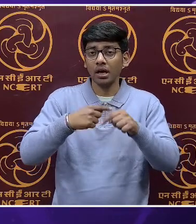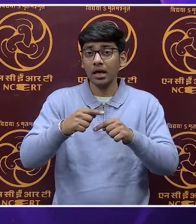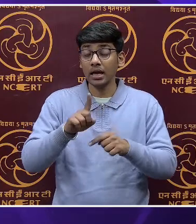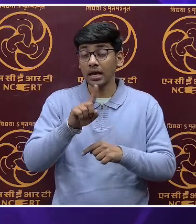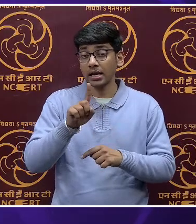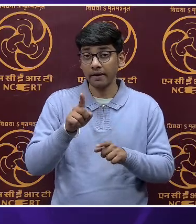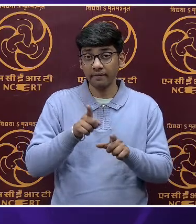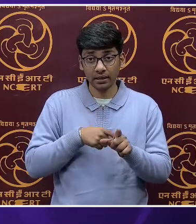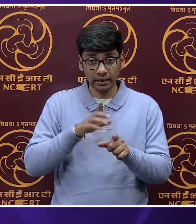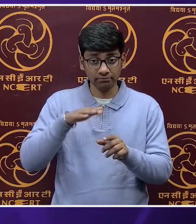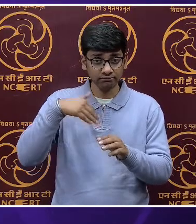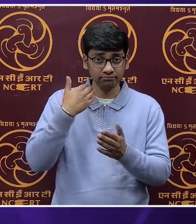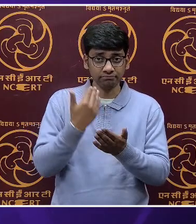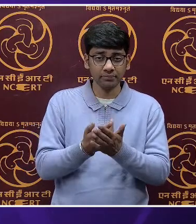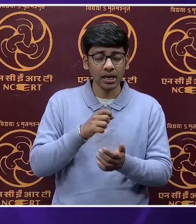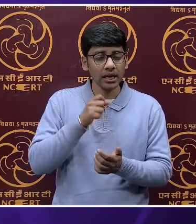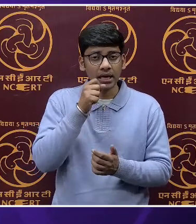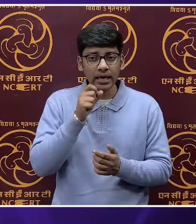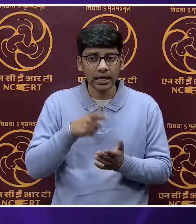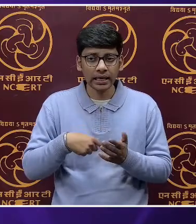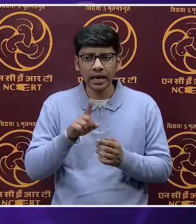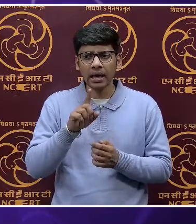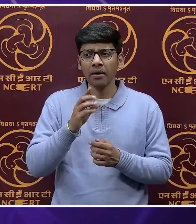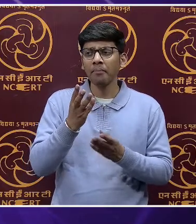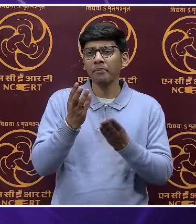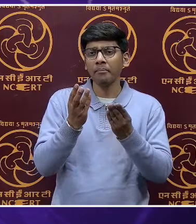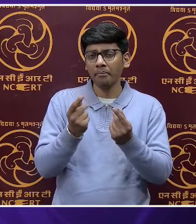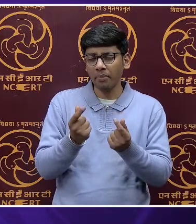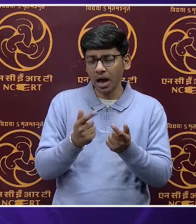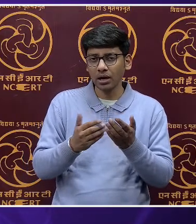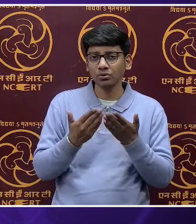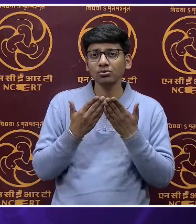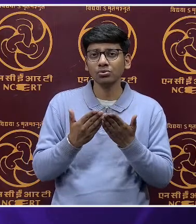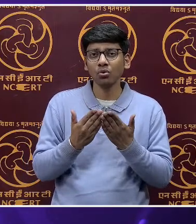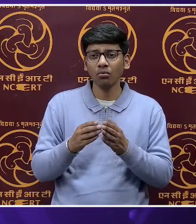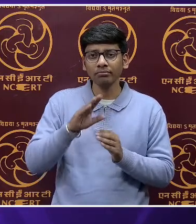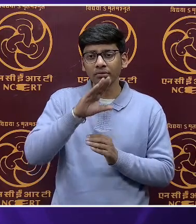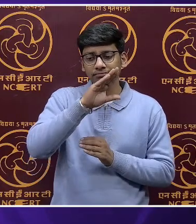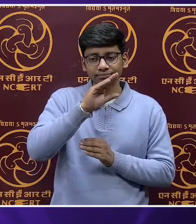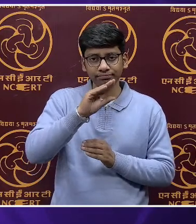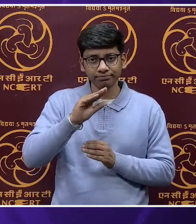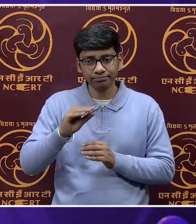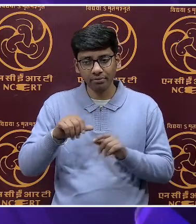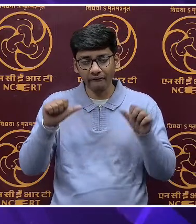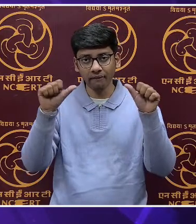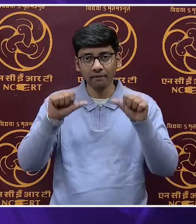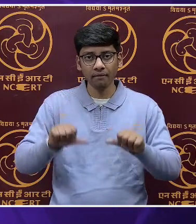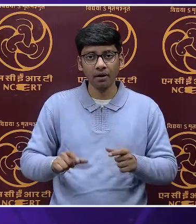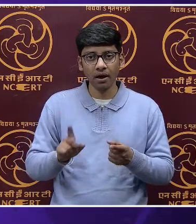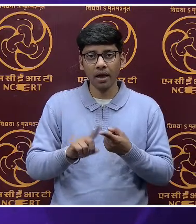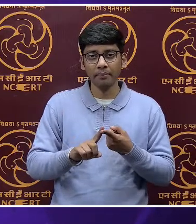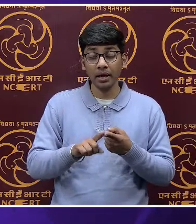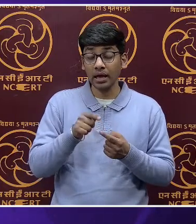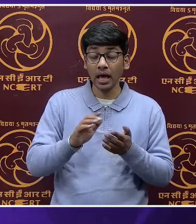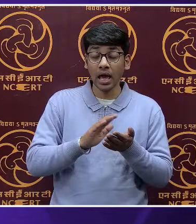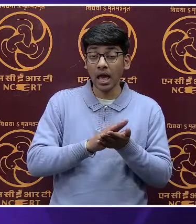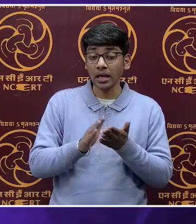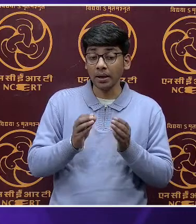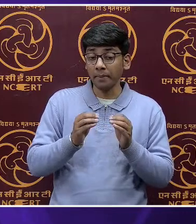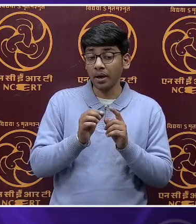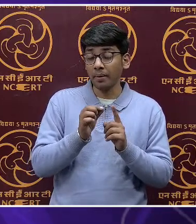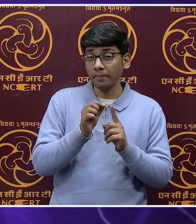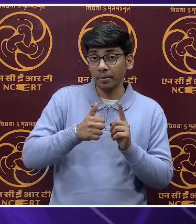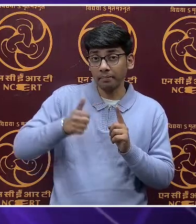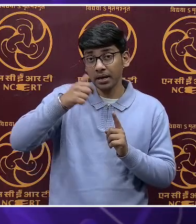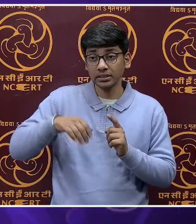years old, her grades, her marks in the school started to deteriorate. And then the headmistress calls her mother